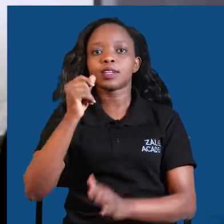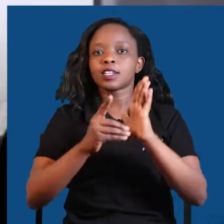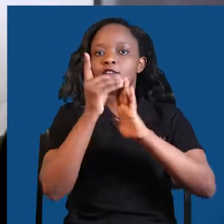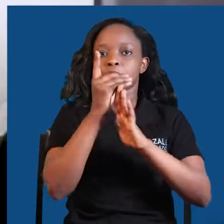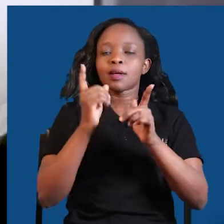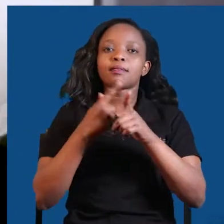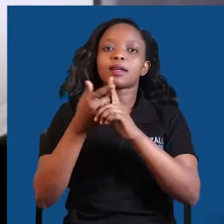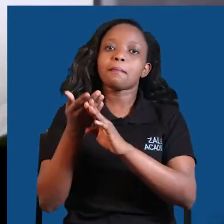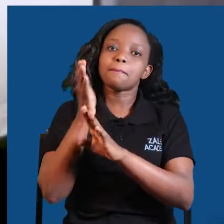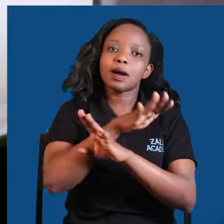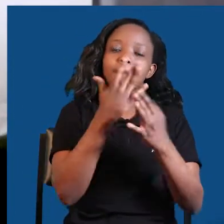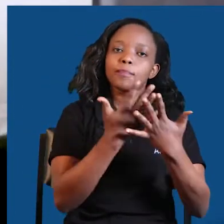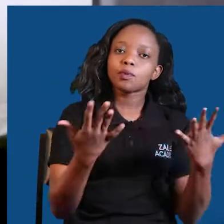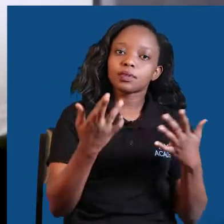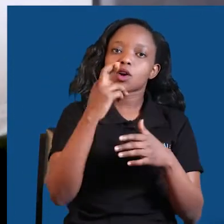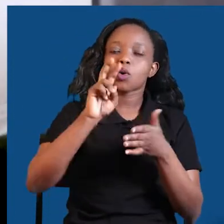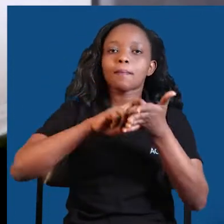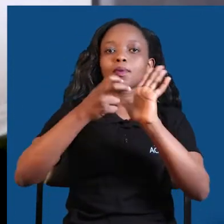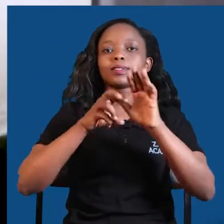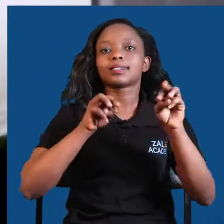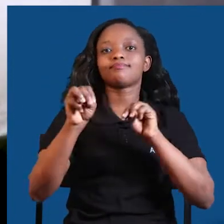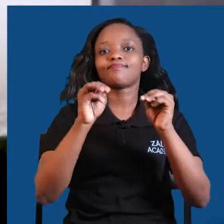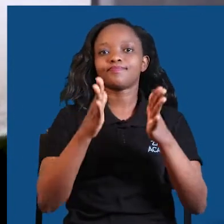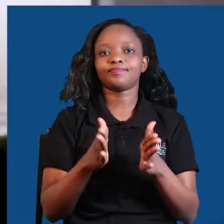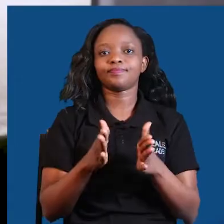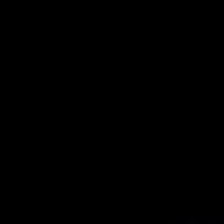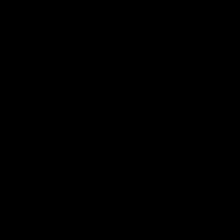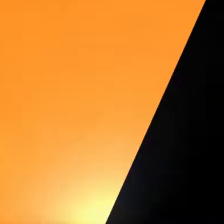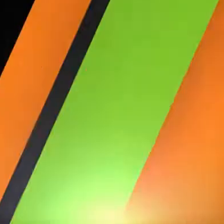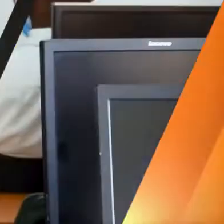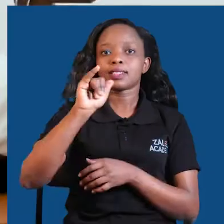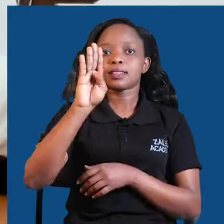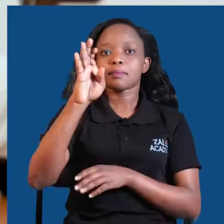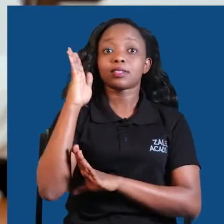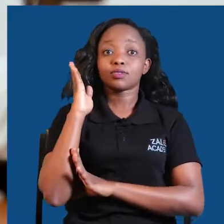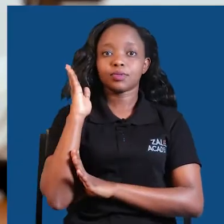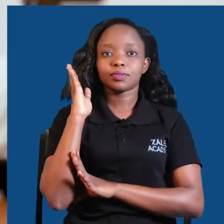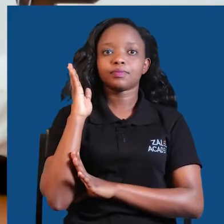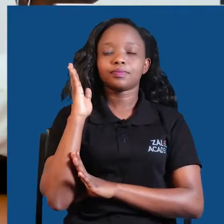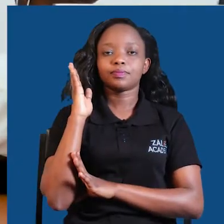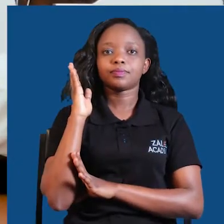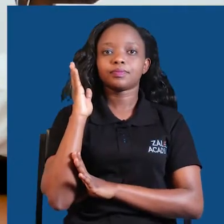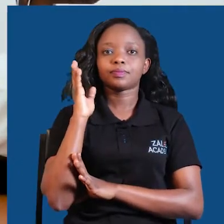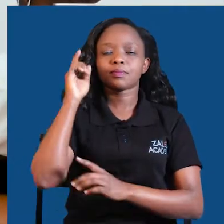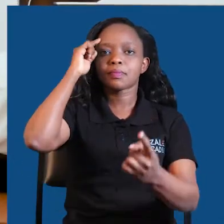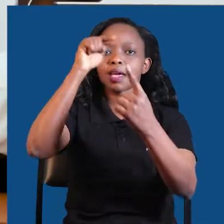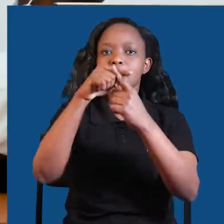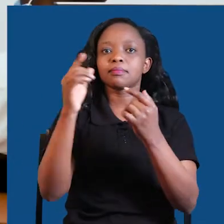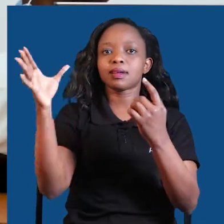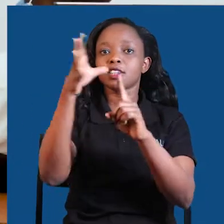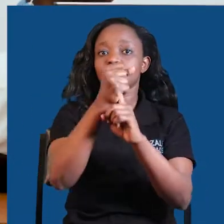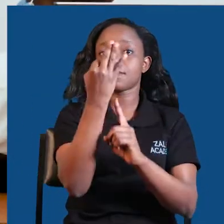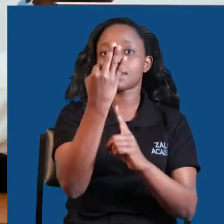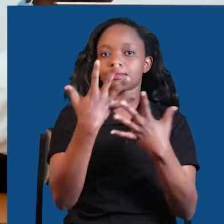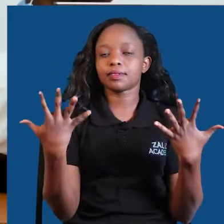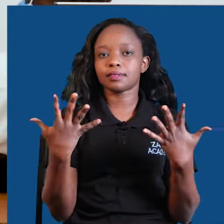development and back to product or project manager. In cybersecurity, we aim